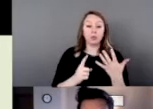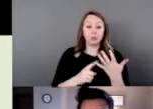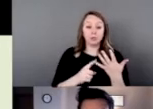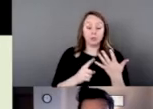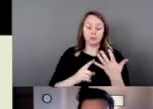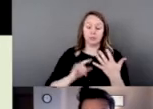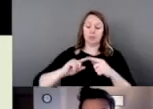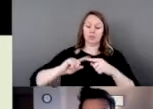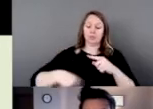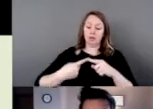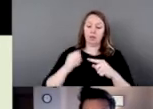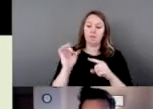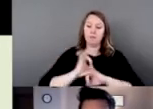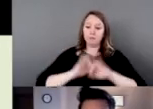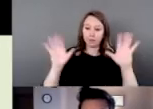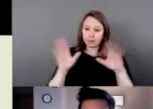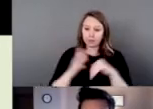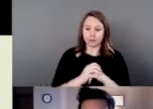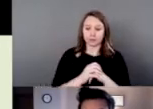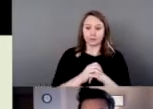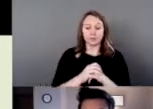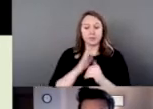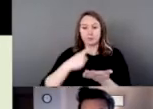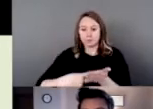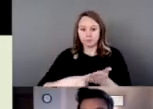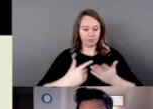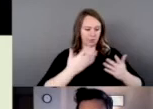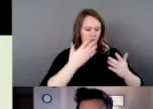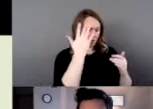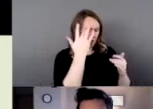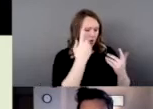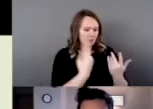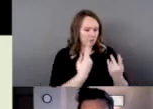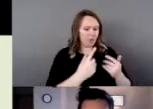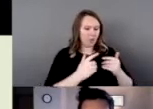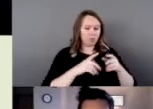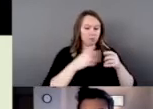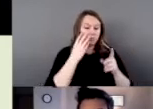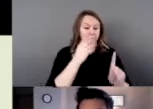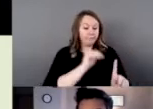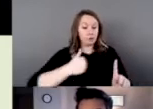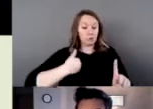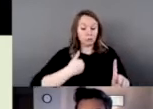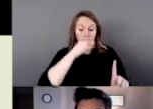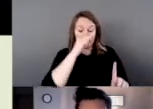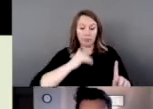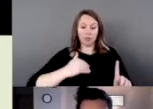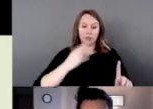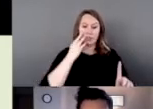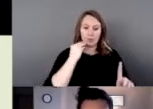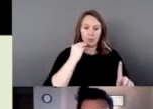of violence and how something that happens in childhood is passed down and still exists with them